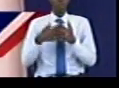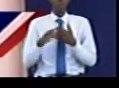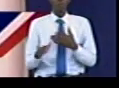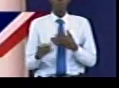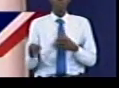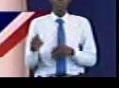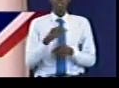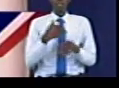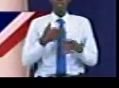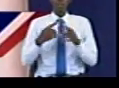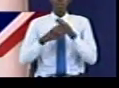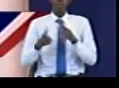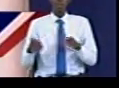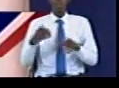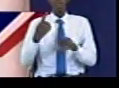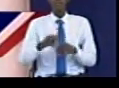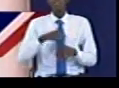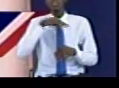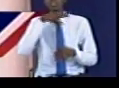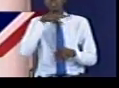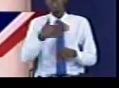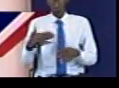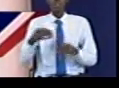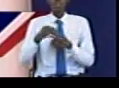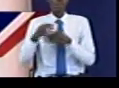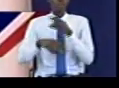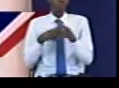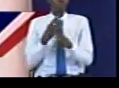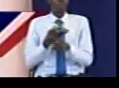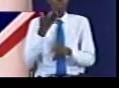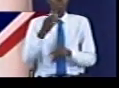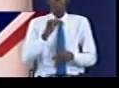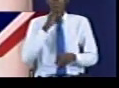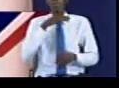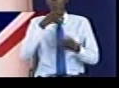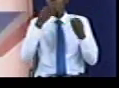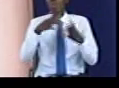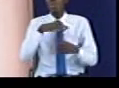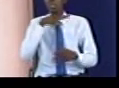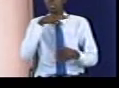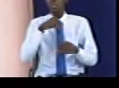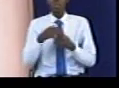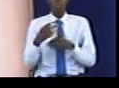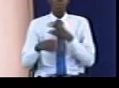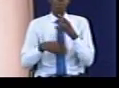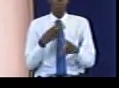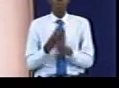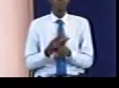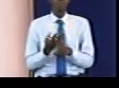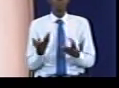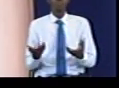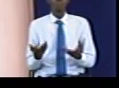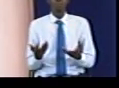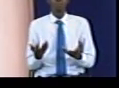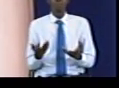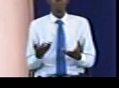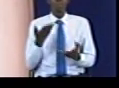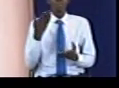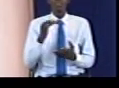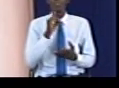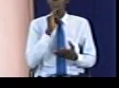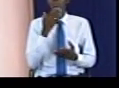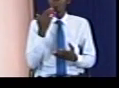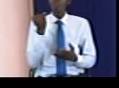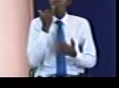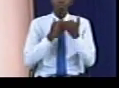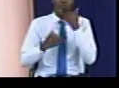escaped the pollutions of the world, you see there's pollution in the world. There's dirt in the world. There's defilement